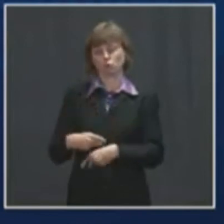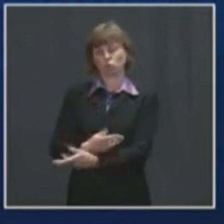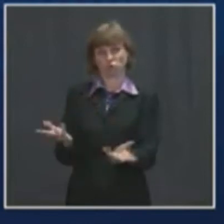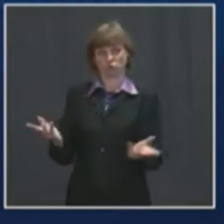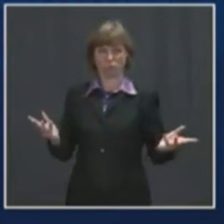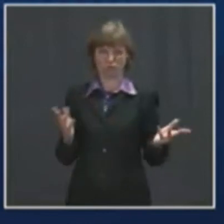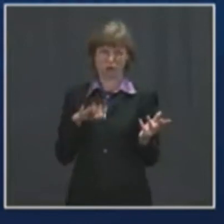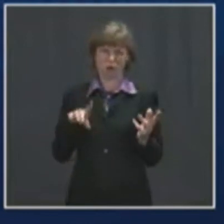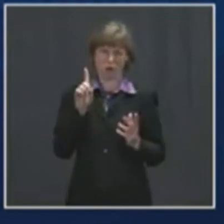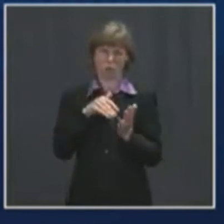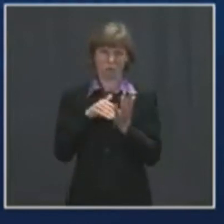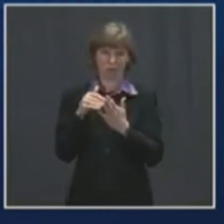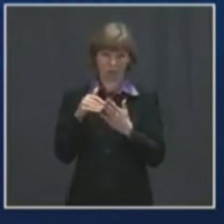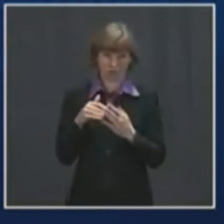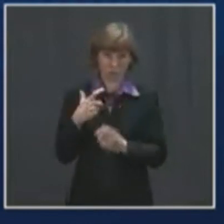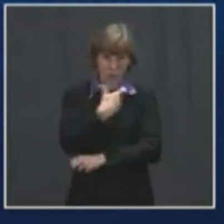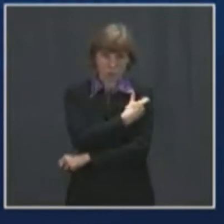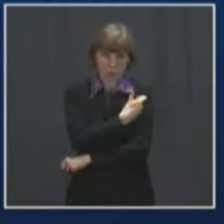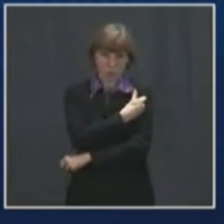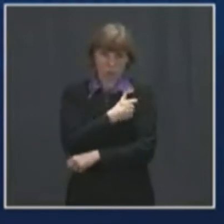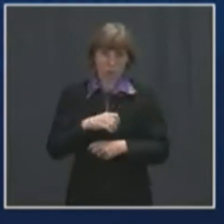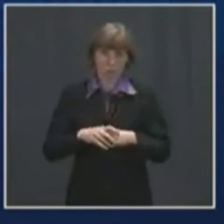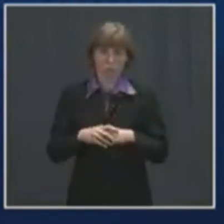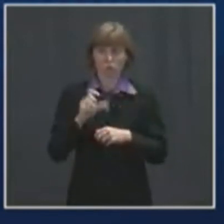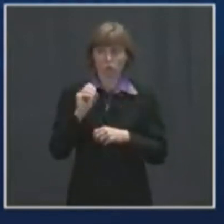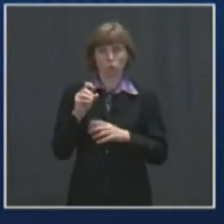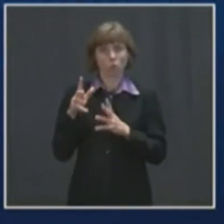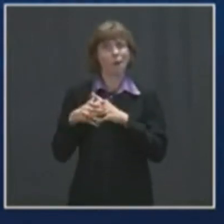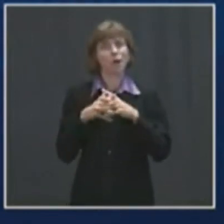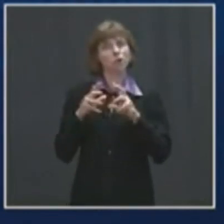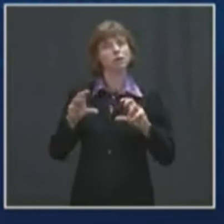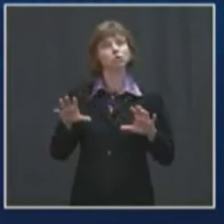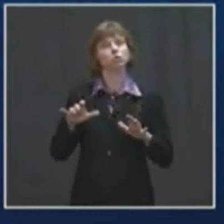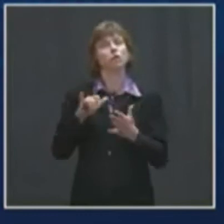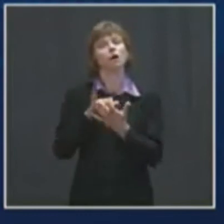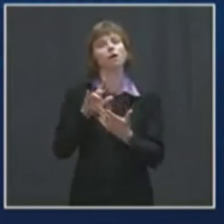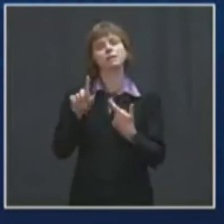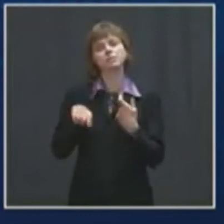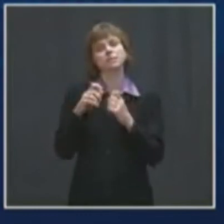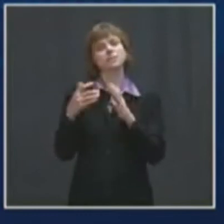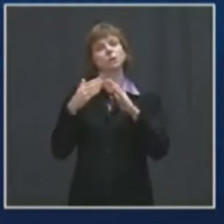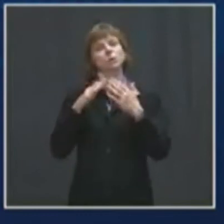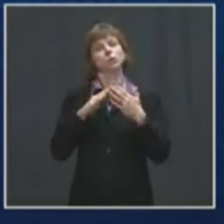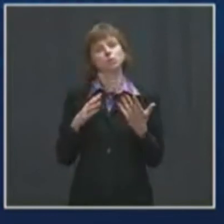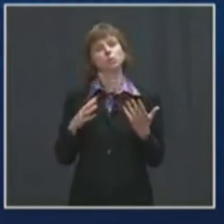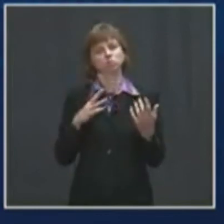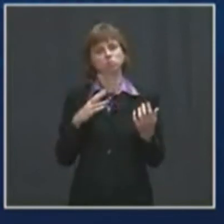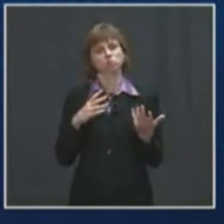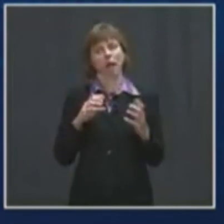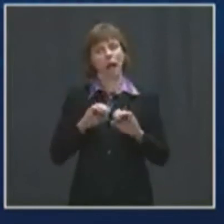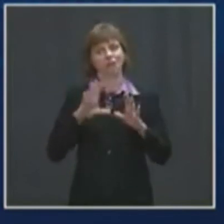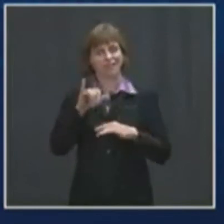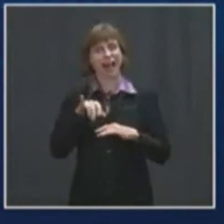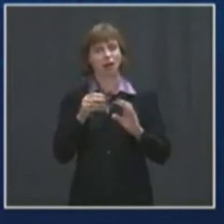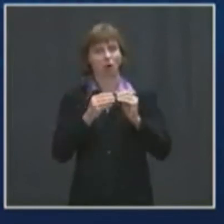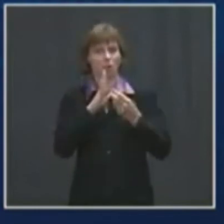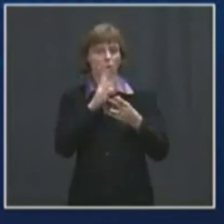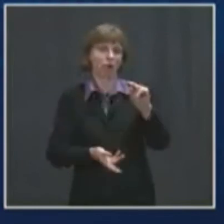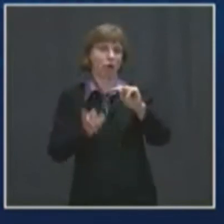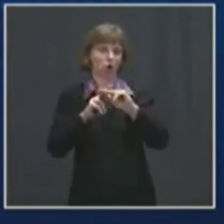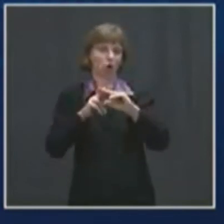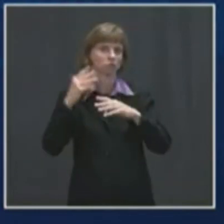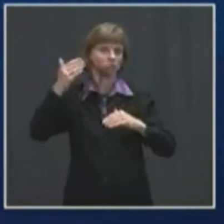million doses in order for Americans to be able to do that in certain communities. That's obviously that number is going to be increased over time. That's